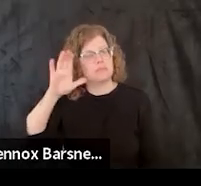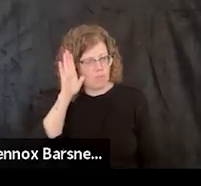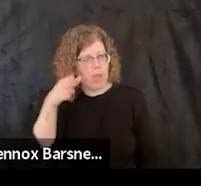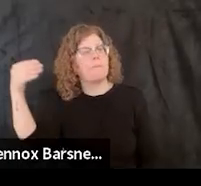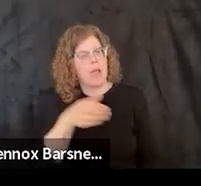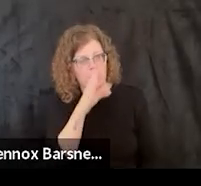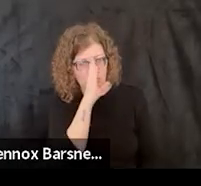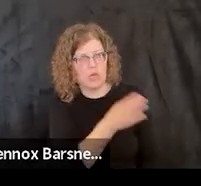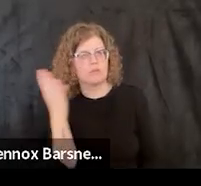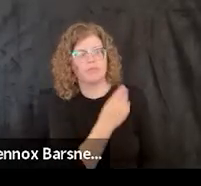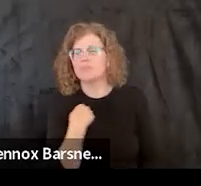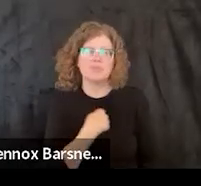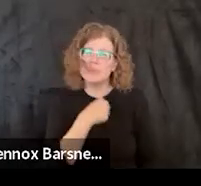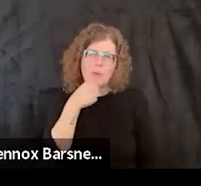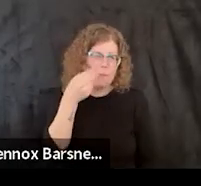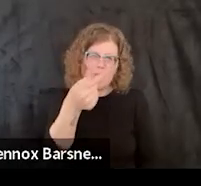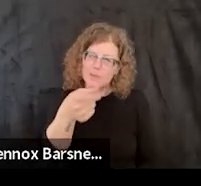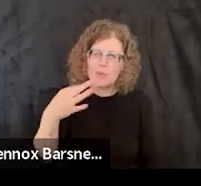applicant. We pay